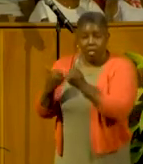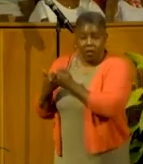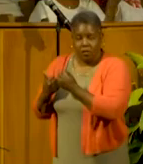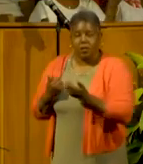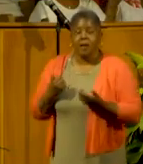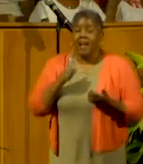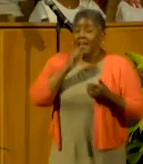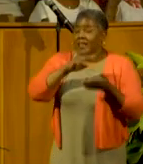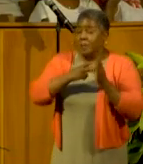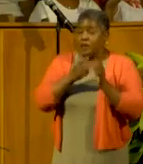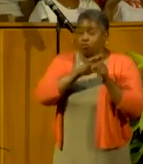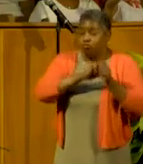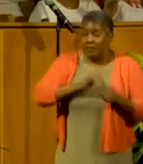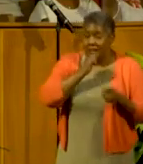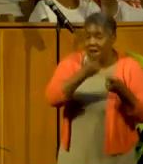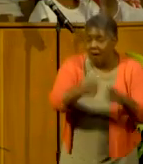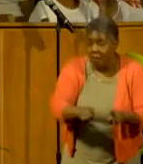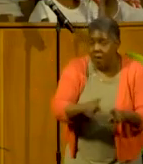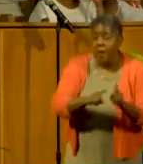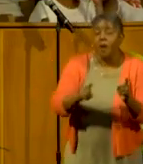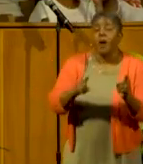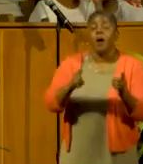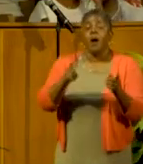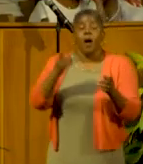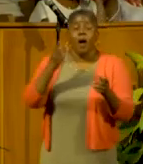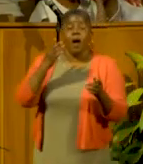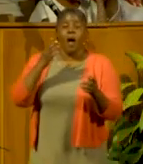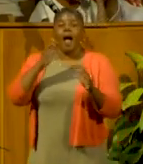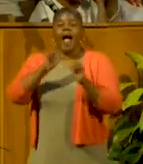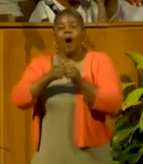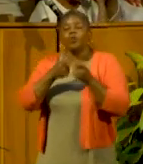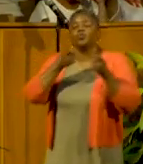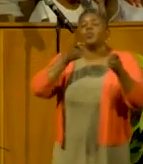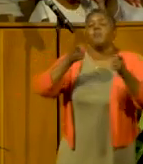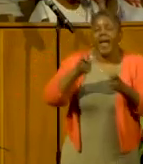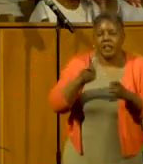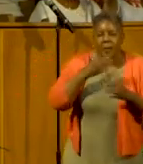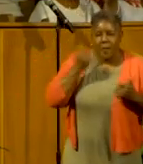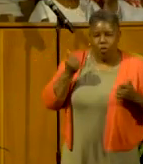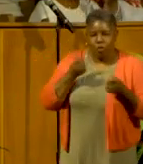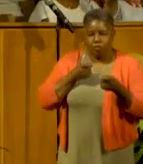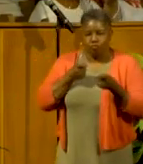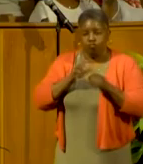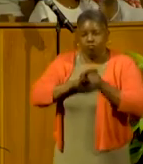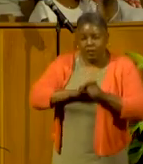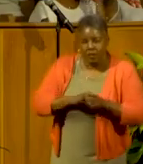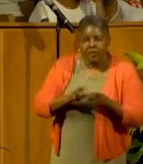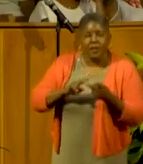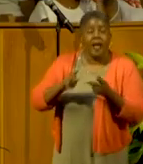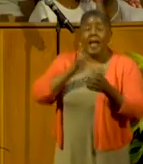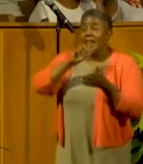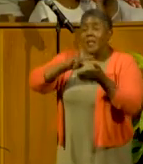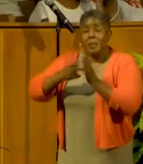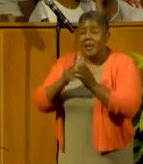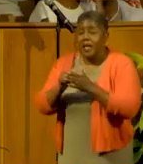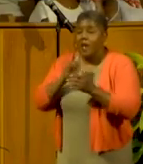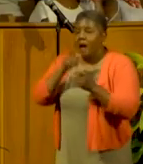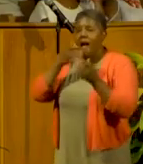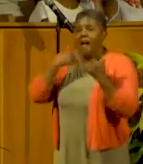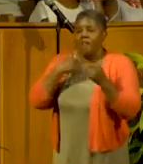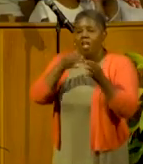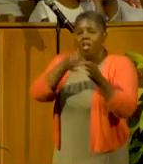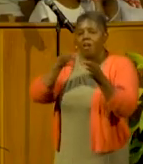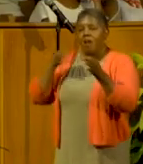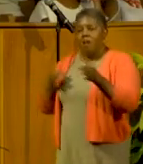you won't have stress in your life. It means you learn how to better manage stress in your life. Knowing your assignment doesn't mean that there'll be no setbacks in